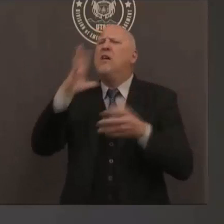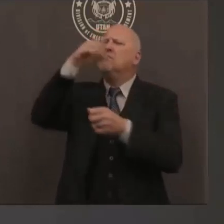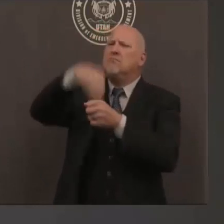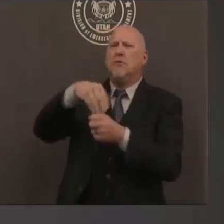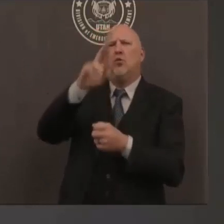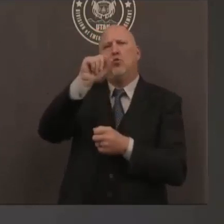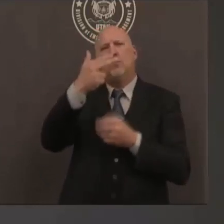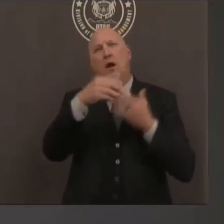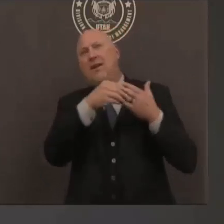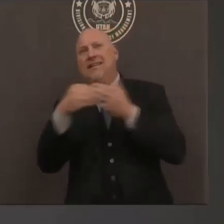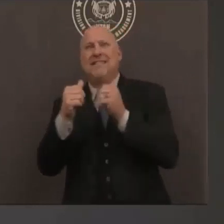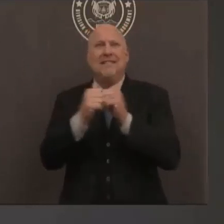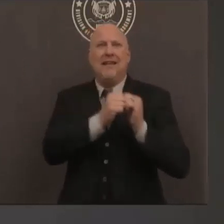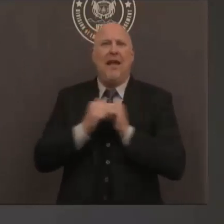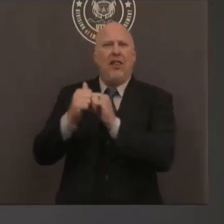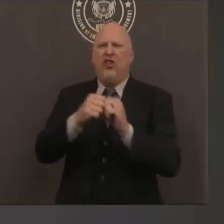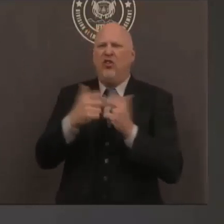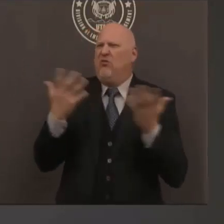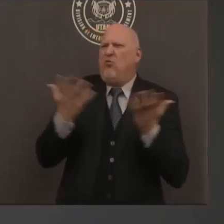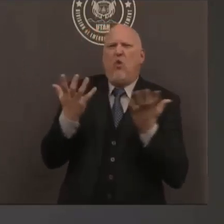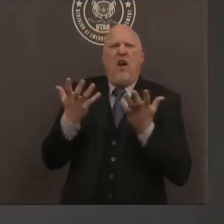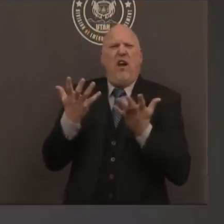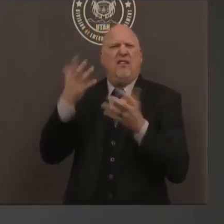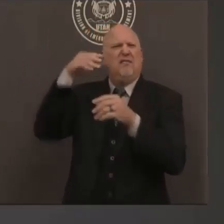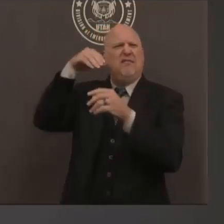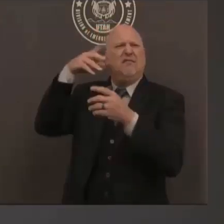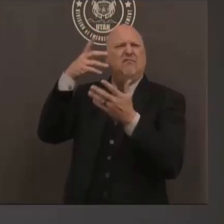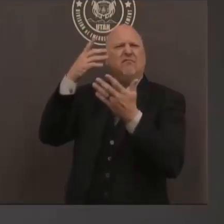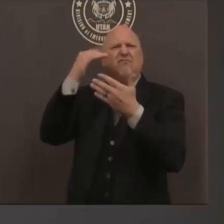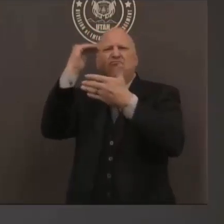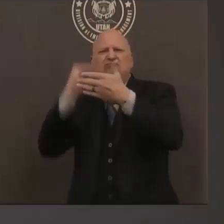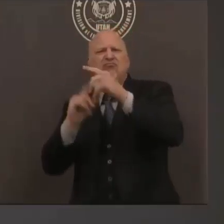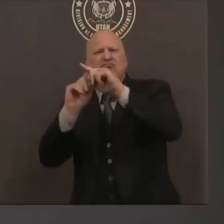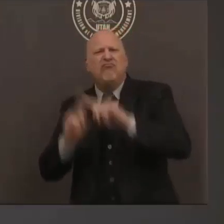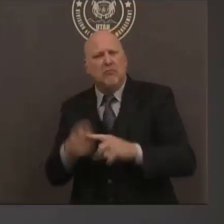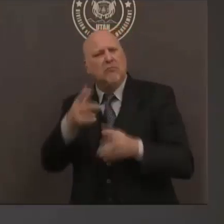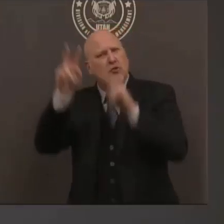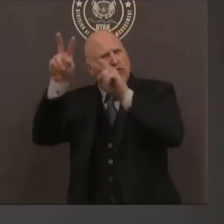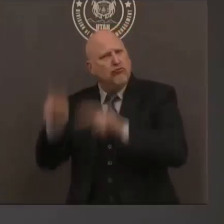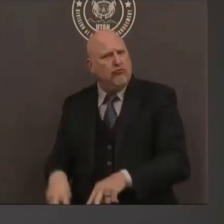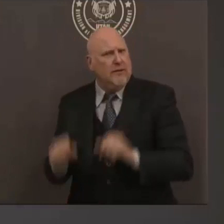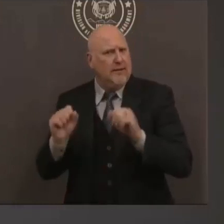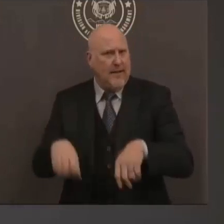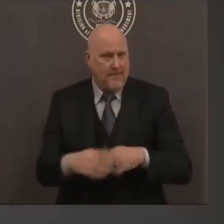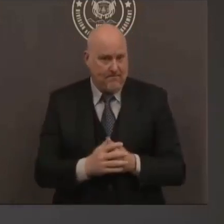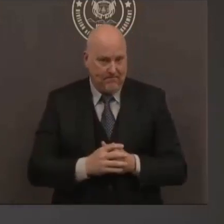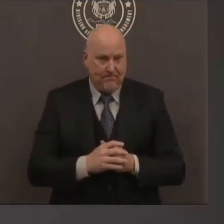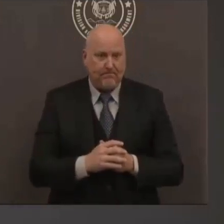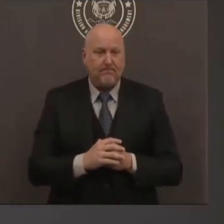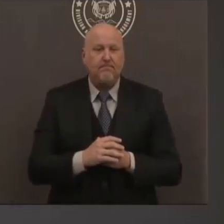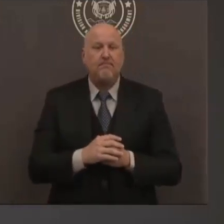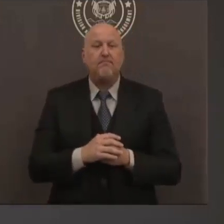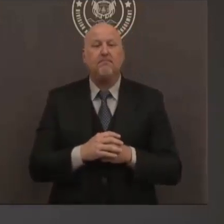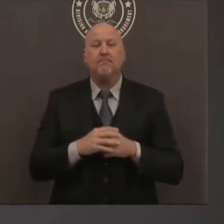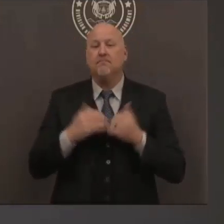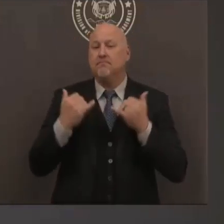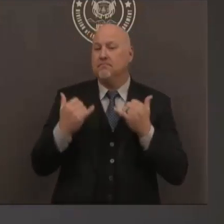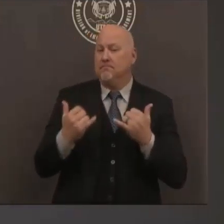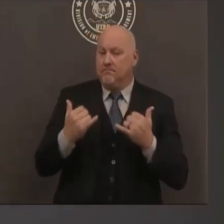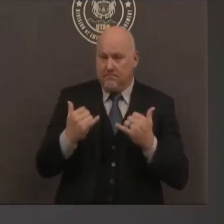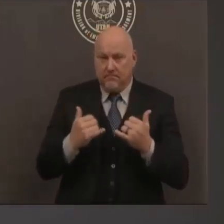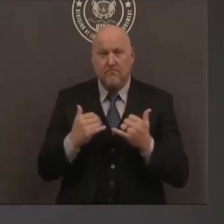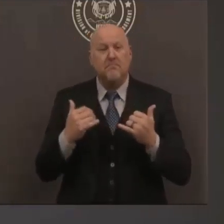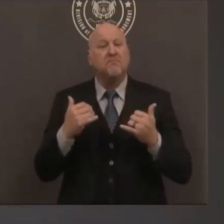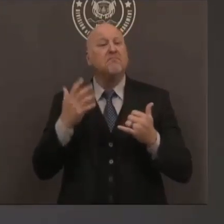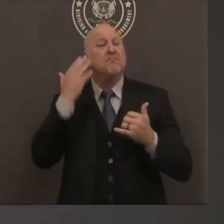Regardless of the level at risk, there are some things which will always pertain. We're going to need to follow. And let me